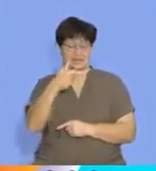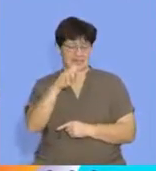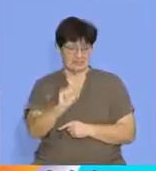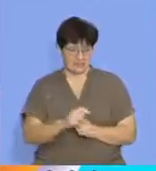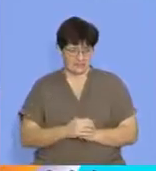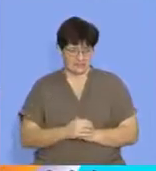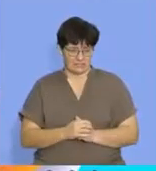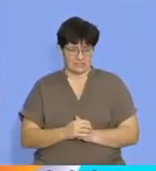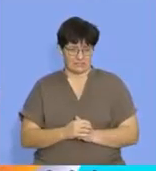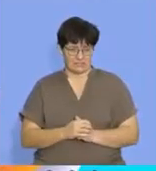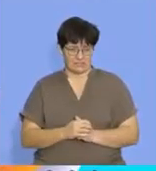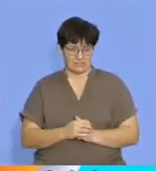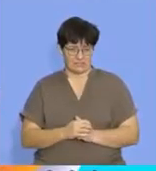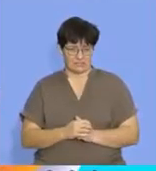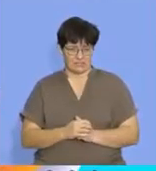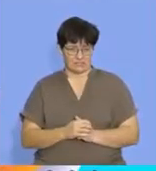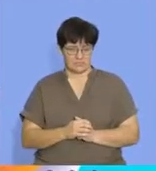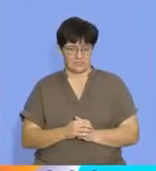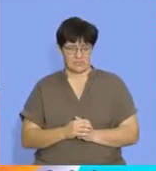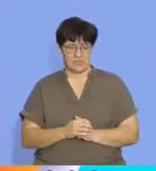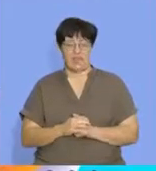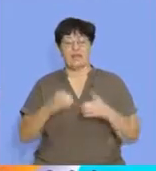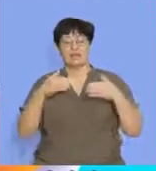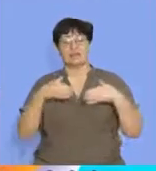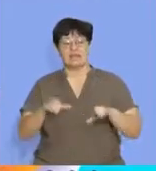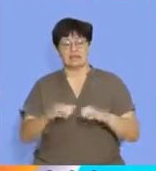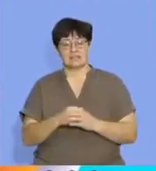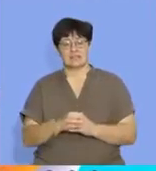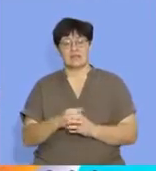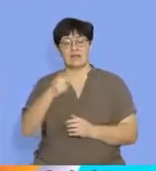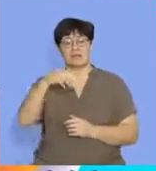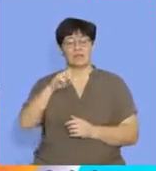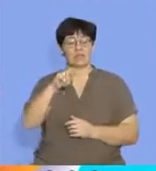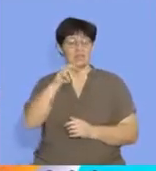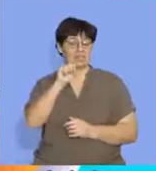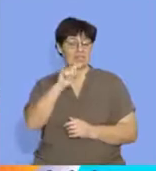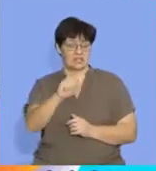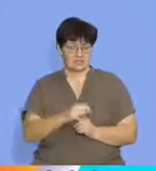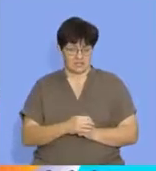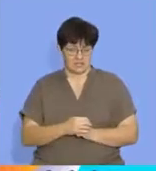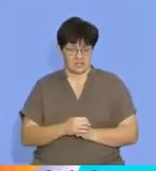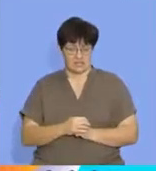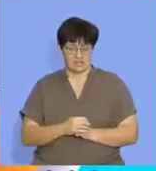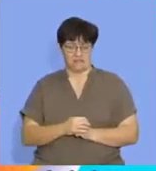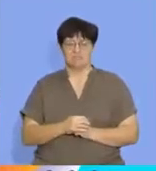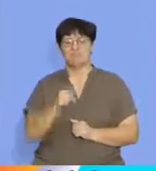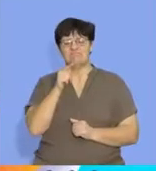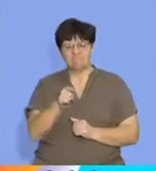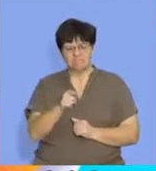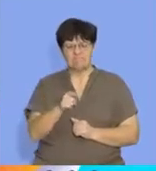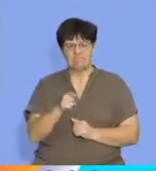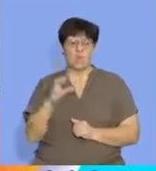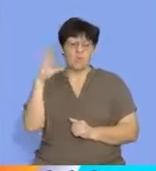Our next group that we're going to look at is the protists. Now, protists are a weird kingdom because there are a lot